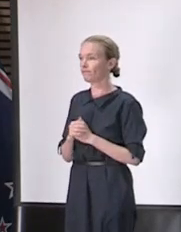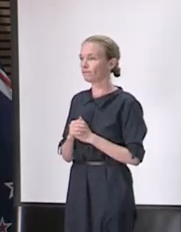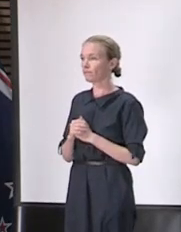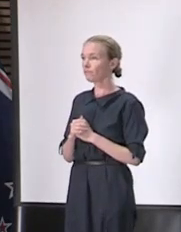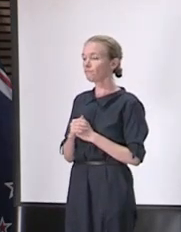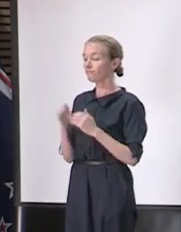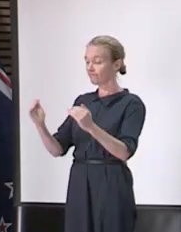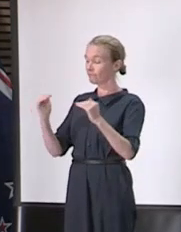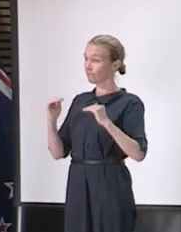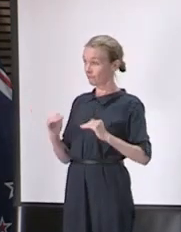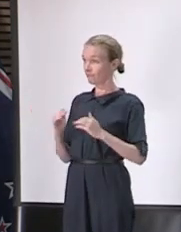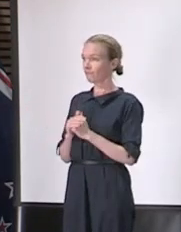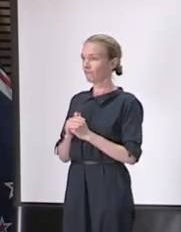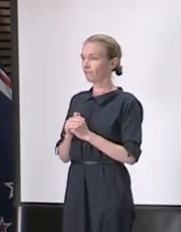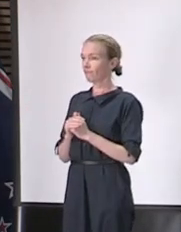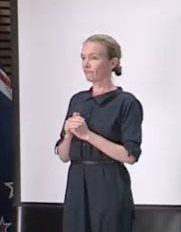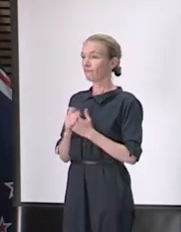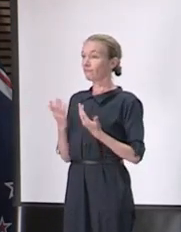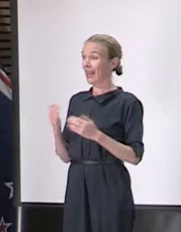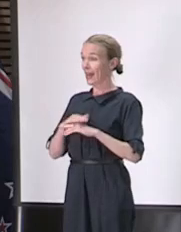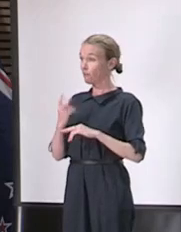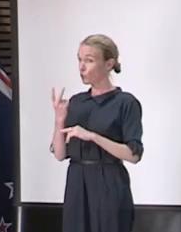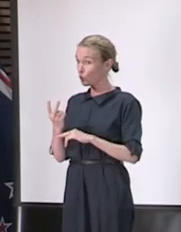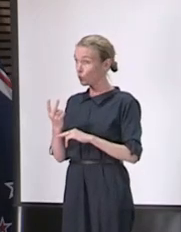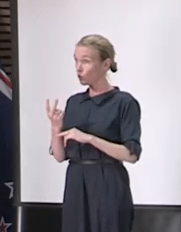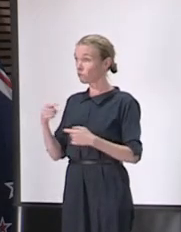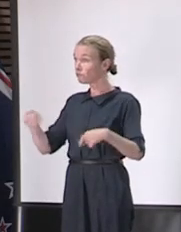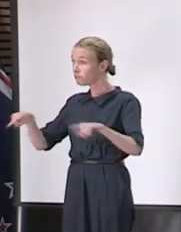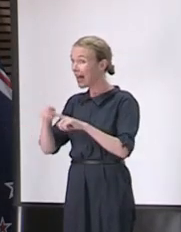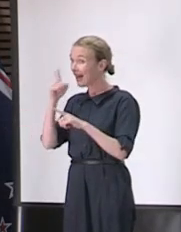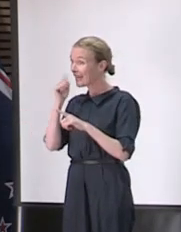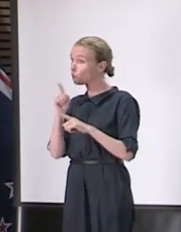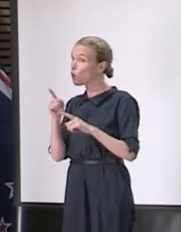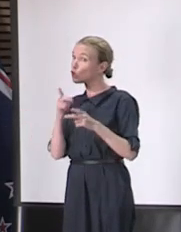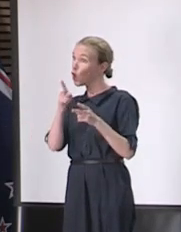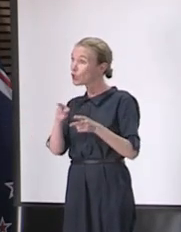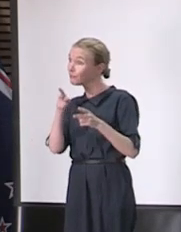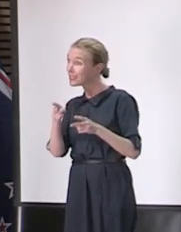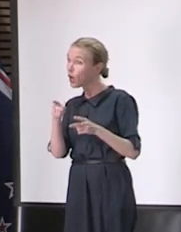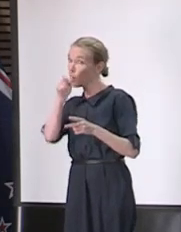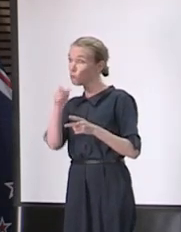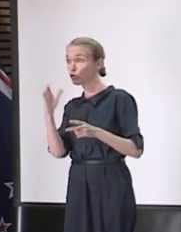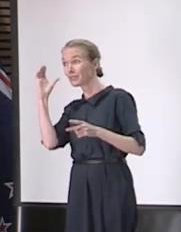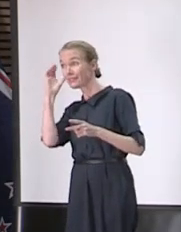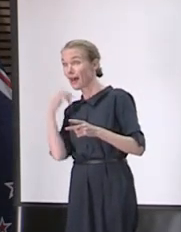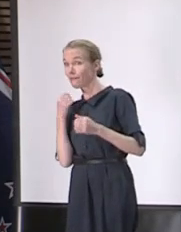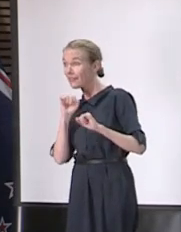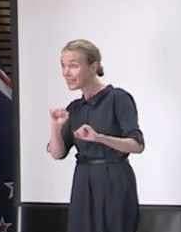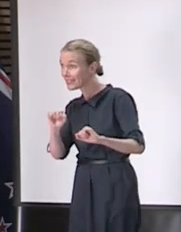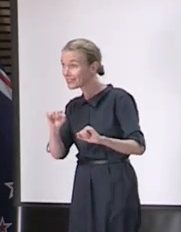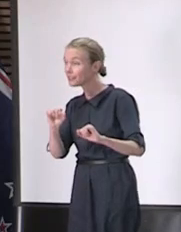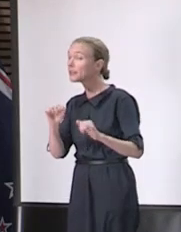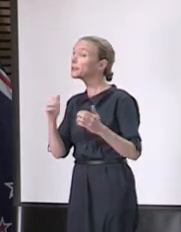level two, an update on that, and obviously our highest priority as we go into alert level two is to continue to